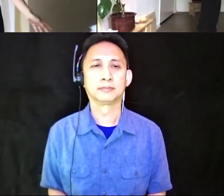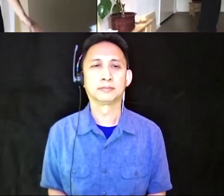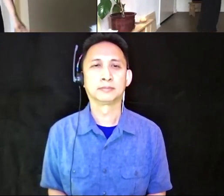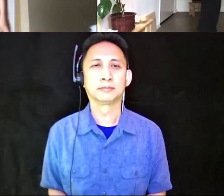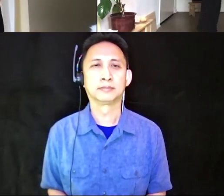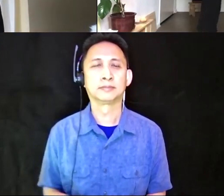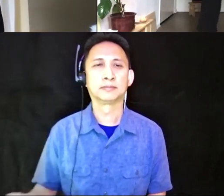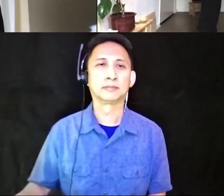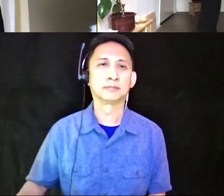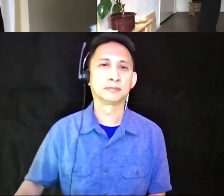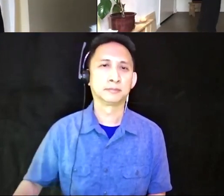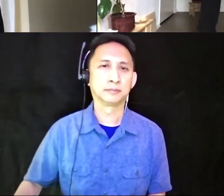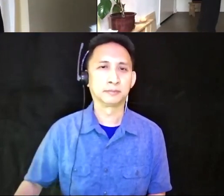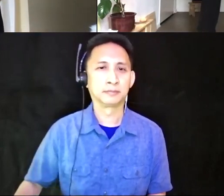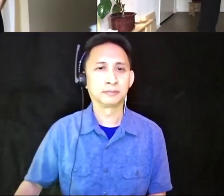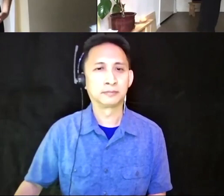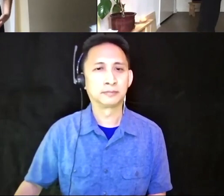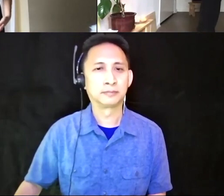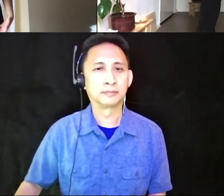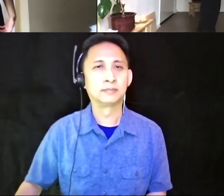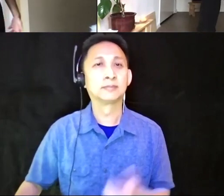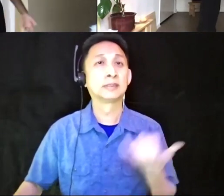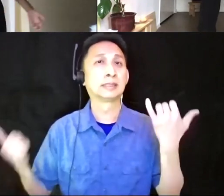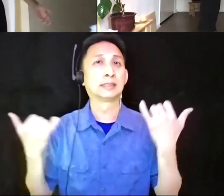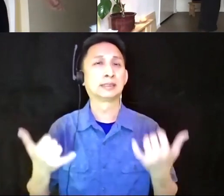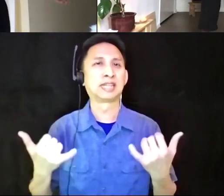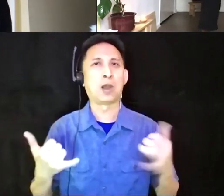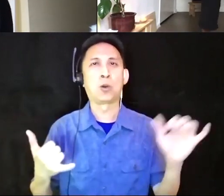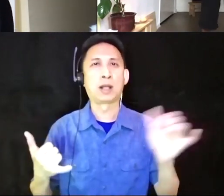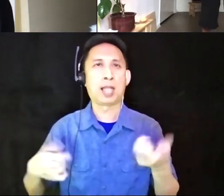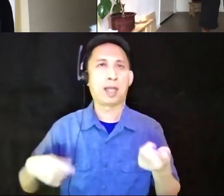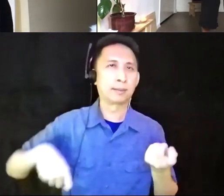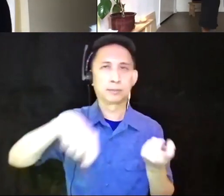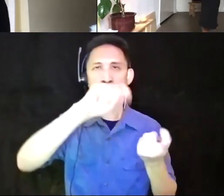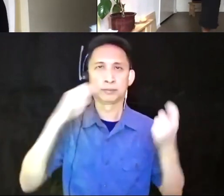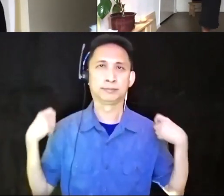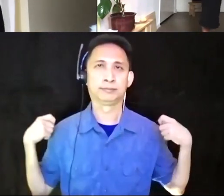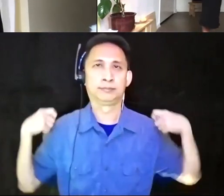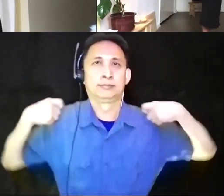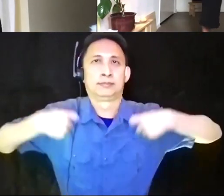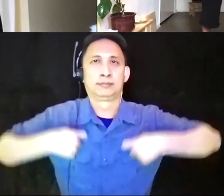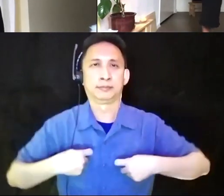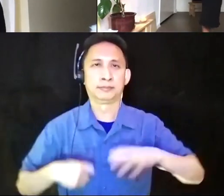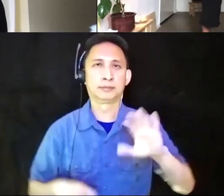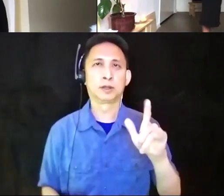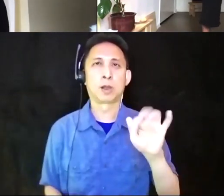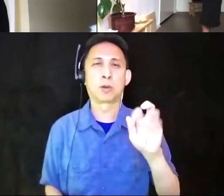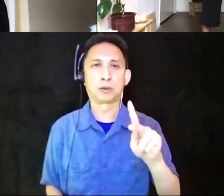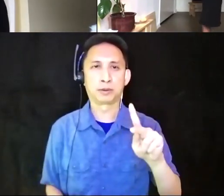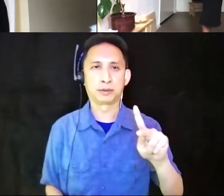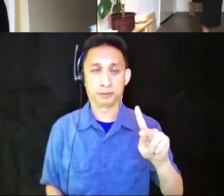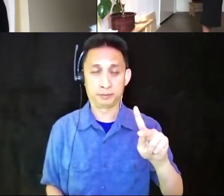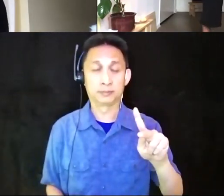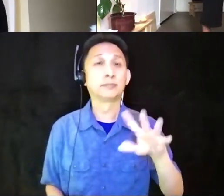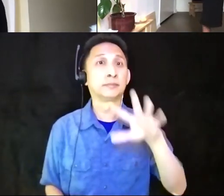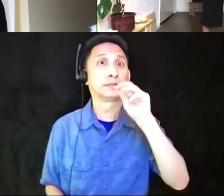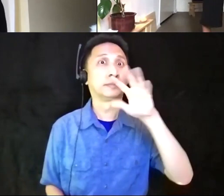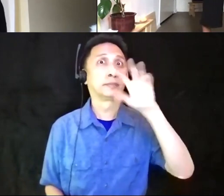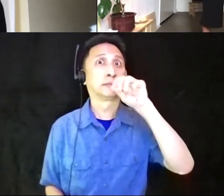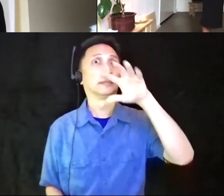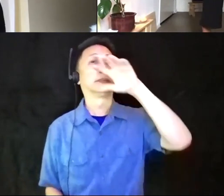Reverse. So now we put on a cloak. Breathing in, breathing in, breathing